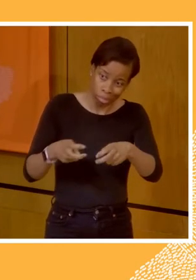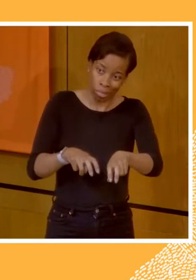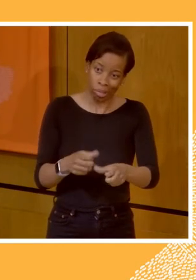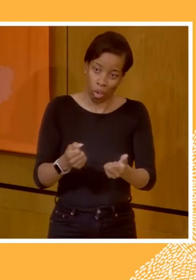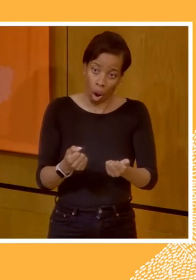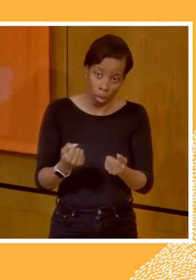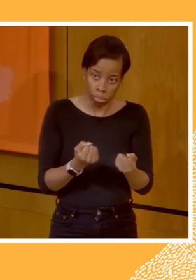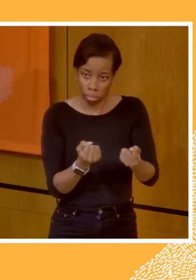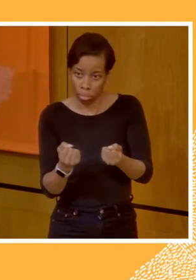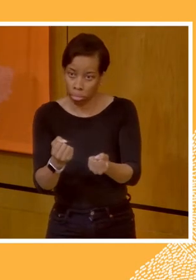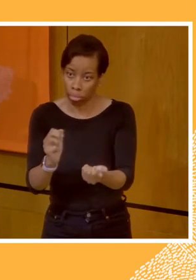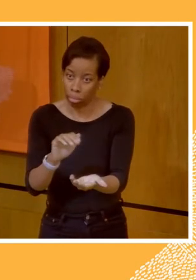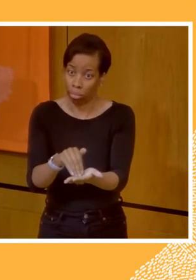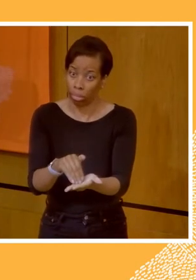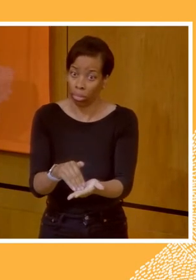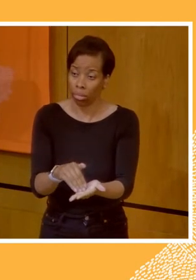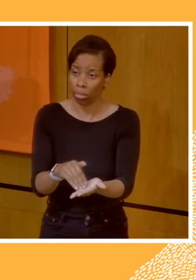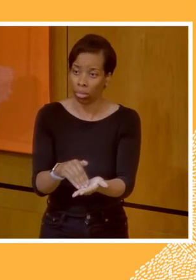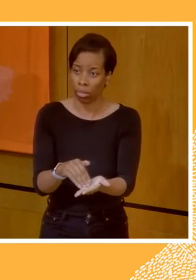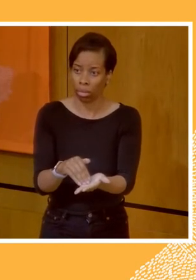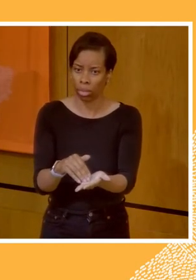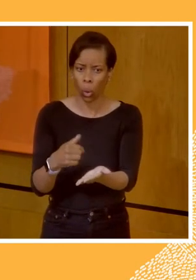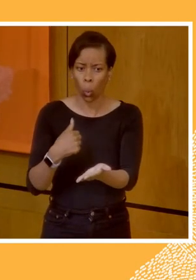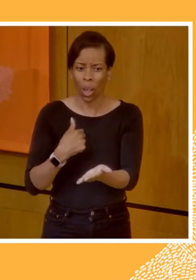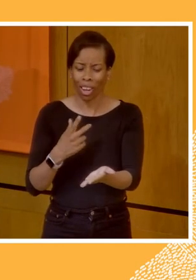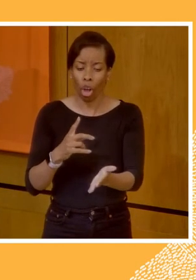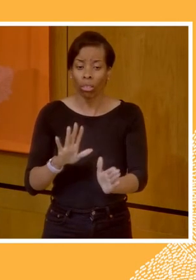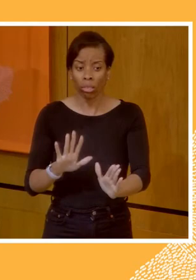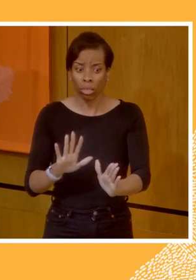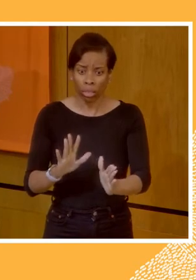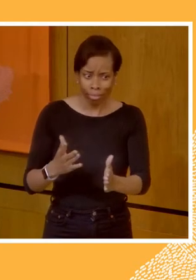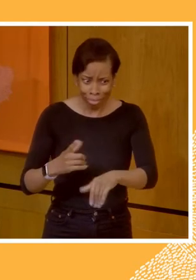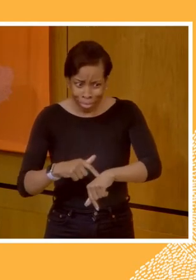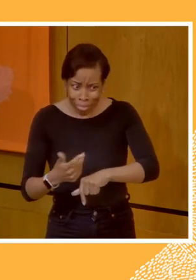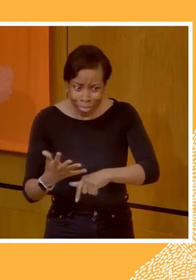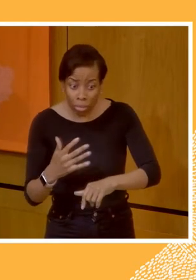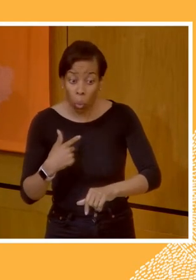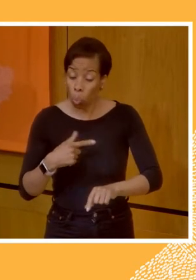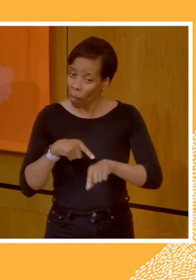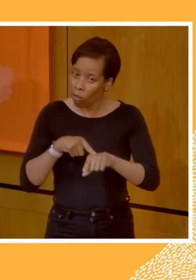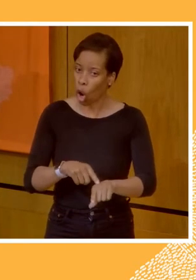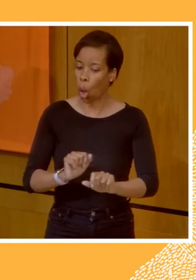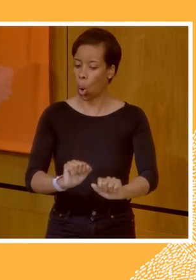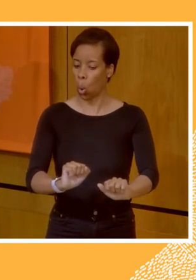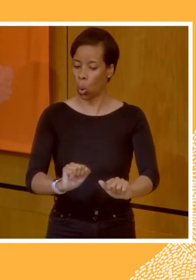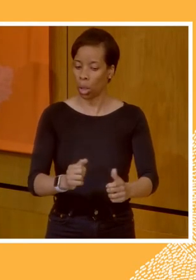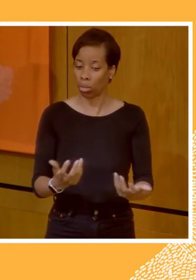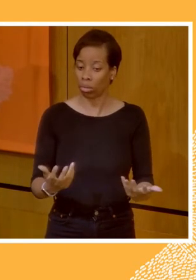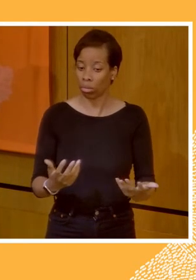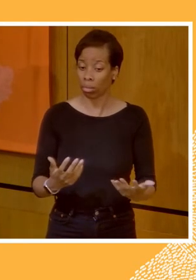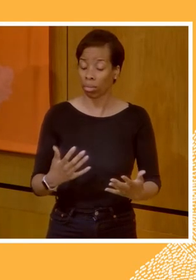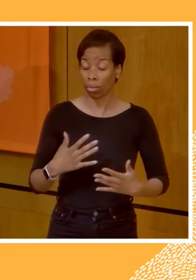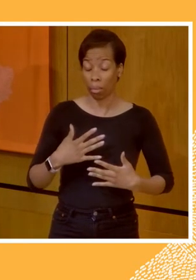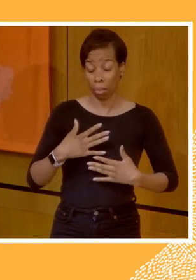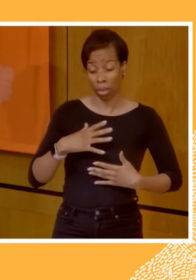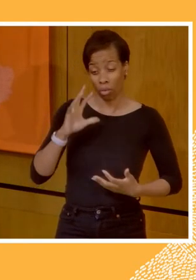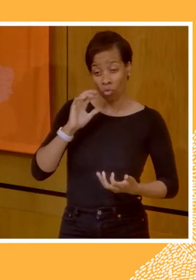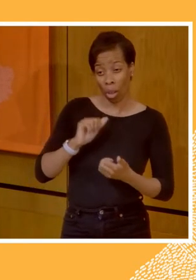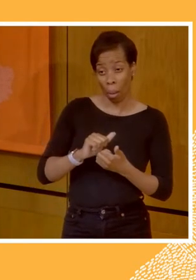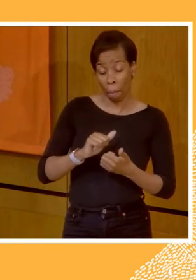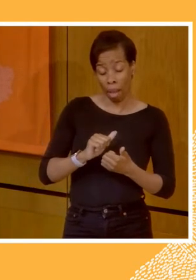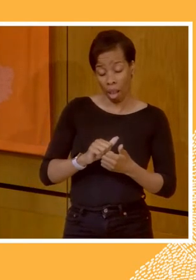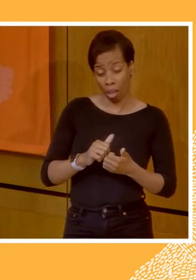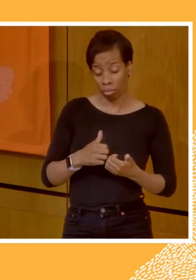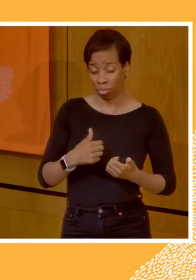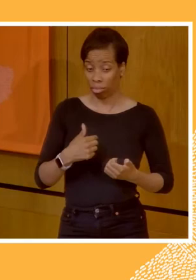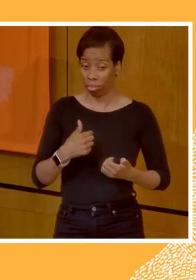Is that fitting in our timeline? How long are we staying? Will we make it on the road in time? My personal reflection is you're always guided by the